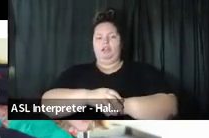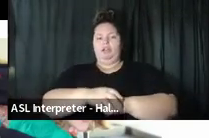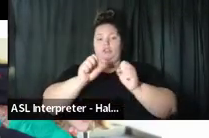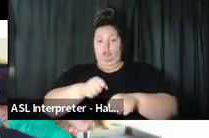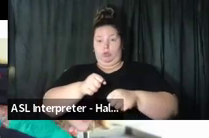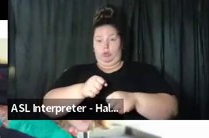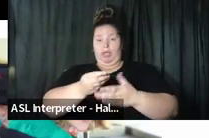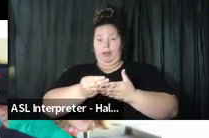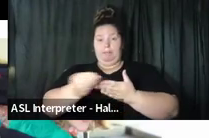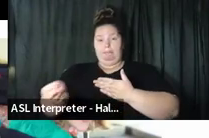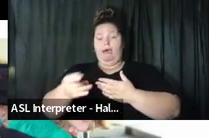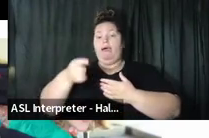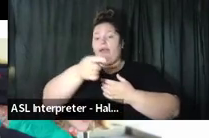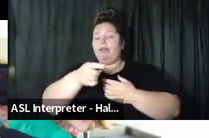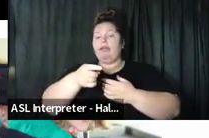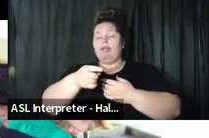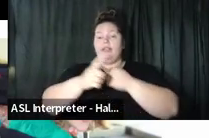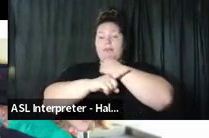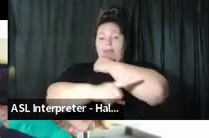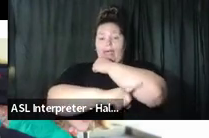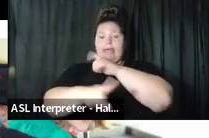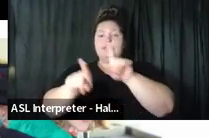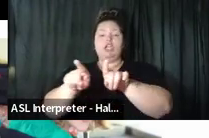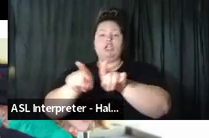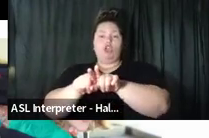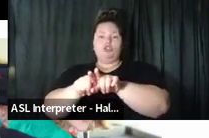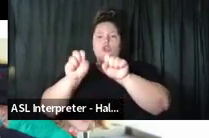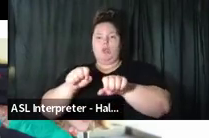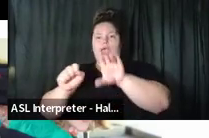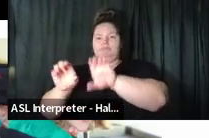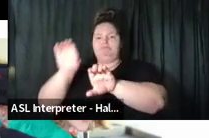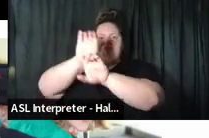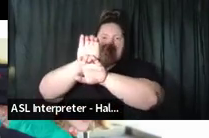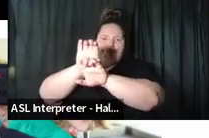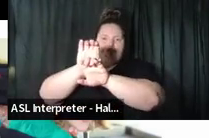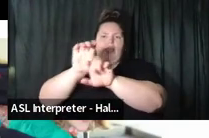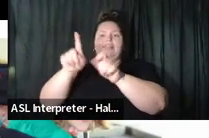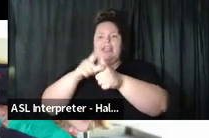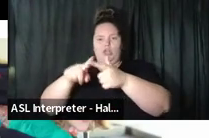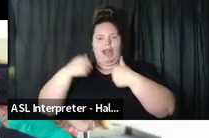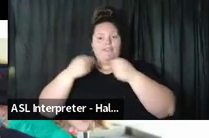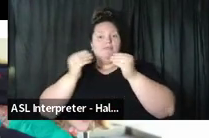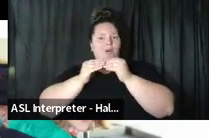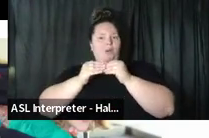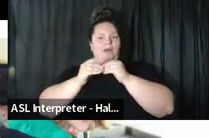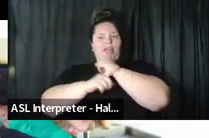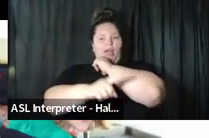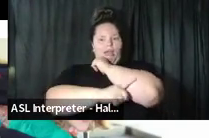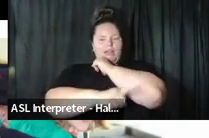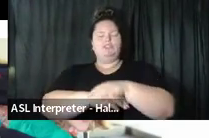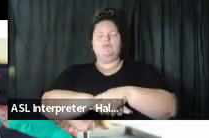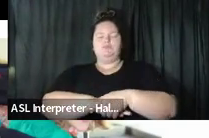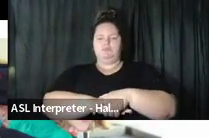bags and also put them on top of each other and then be able to carry more luggage. And